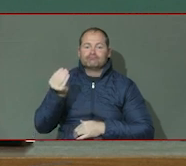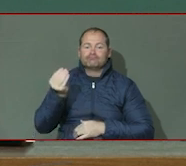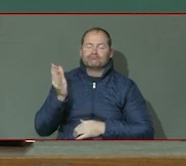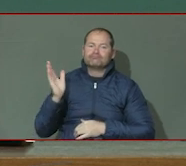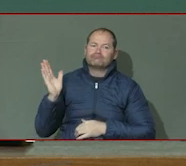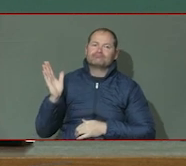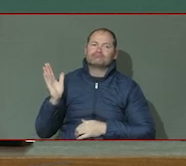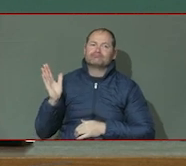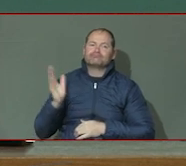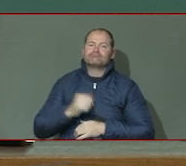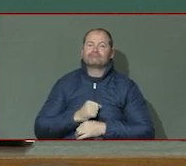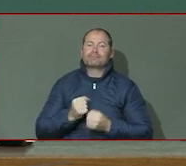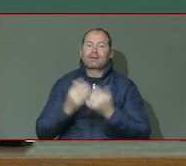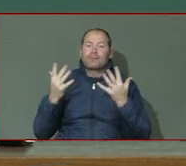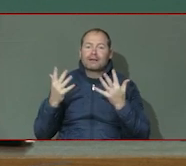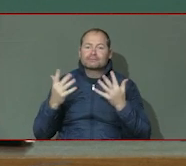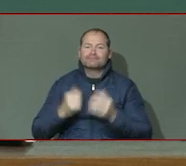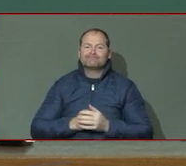1,650,000.